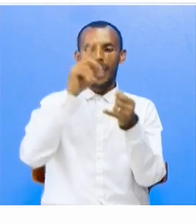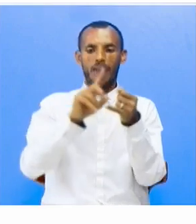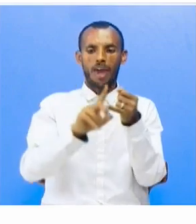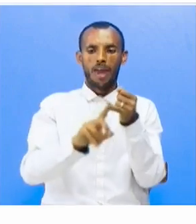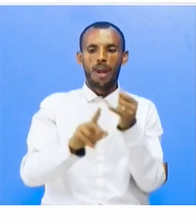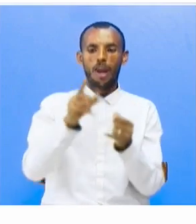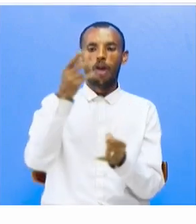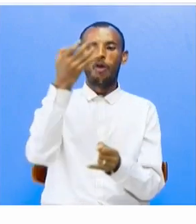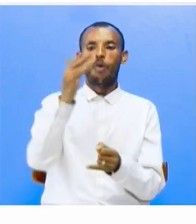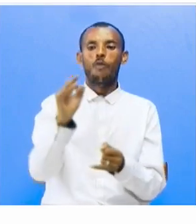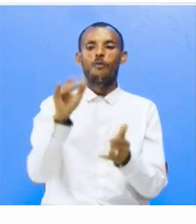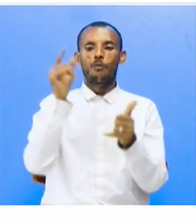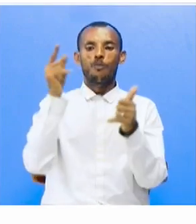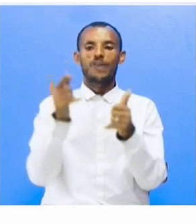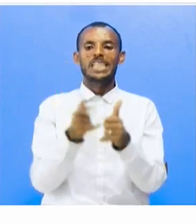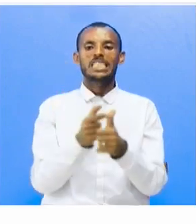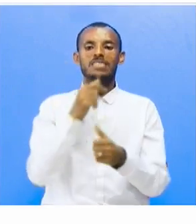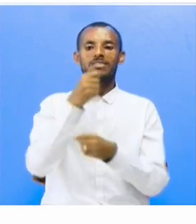of the first year.